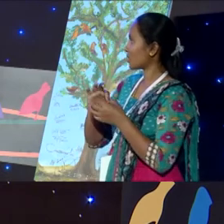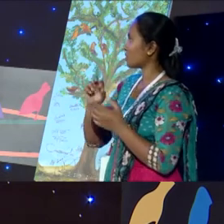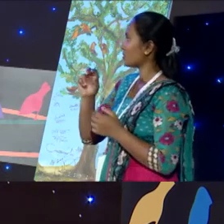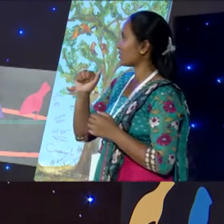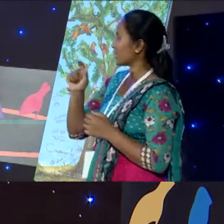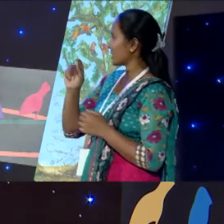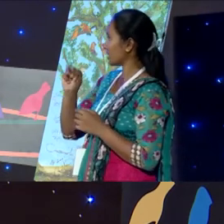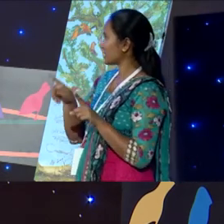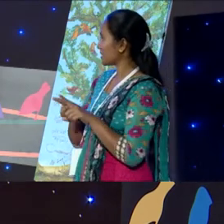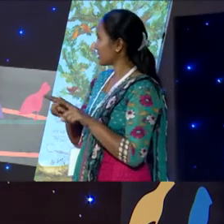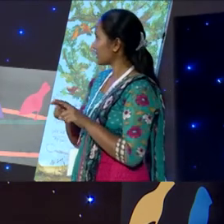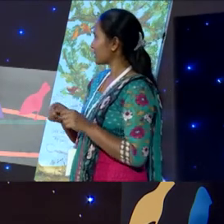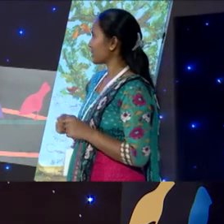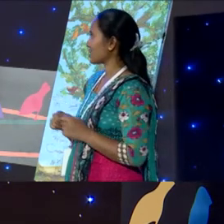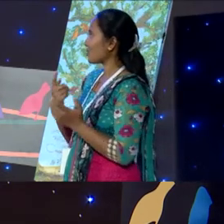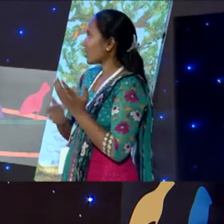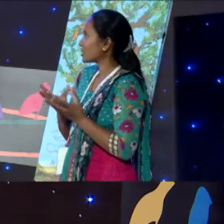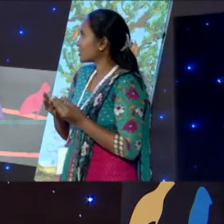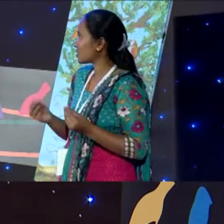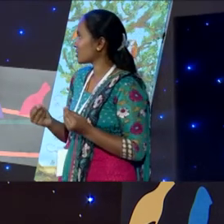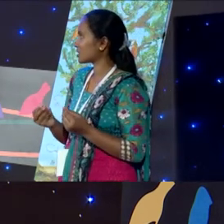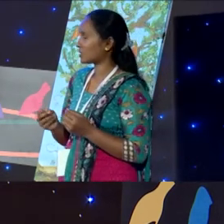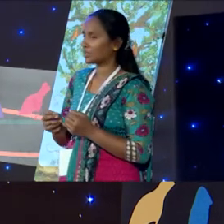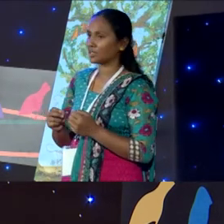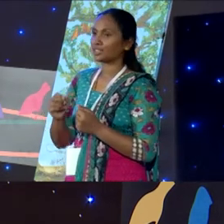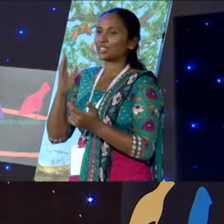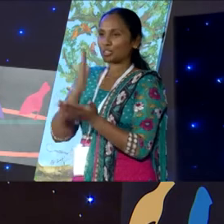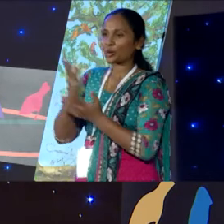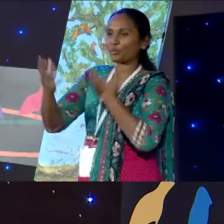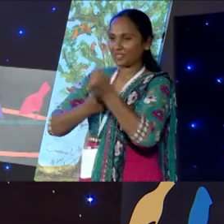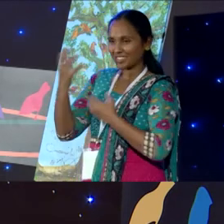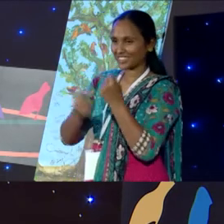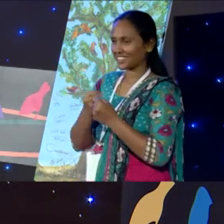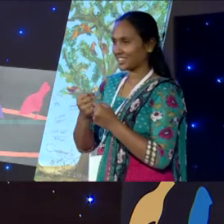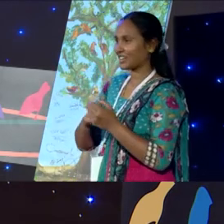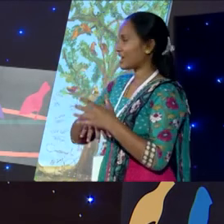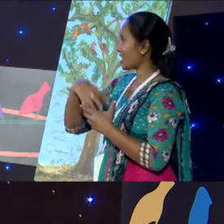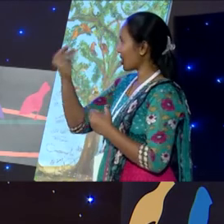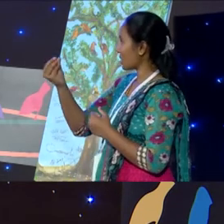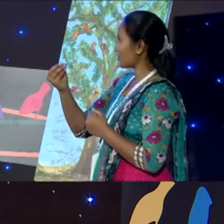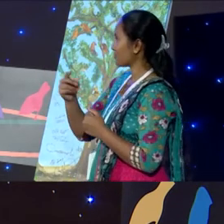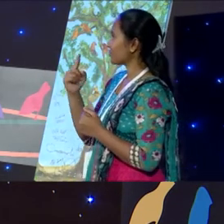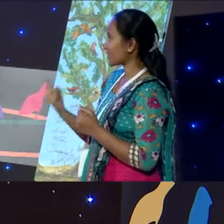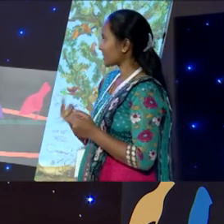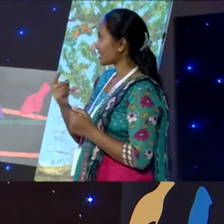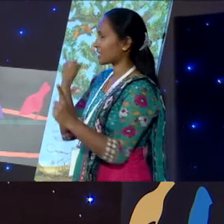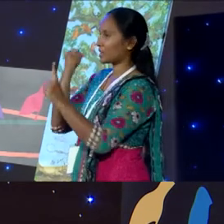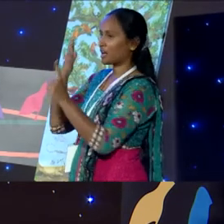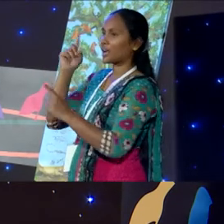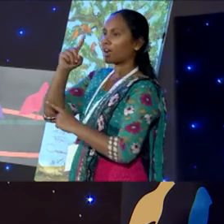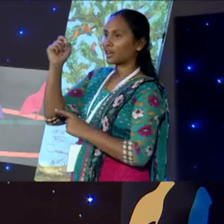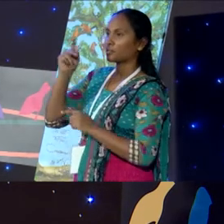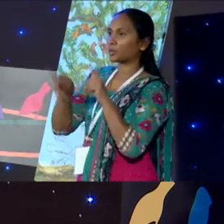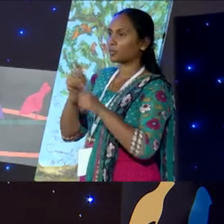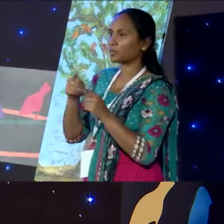Paytm. And I said, what is the solution to this? Either I stop my shop or I'm going to burn out or I will only be able to impact 100 people.